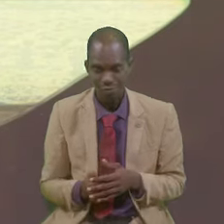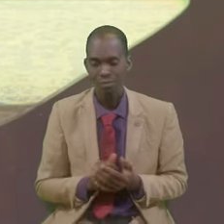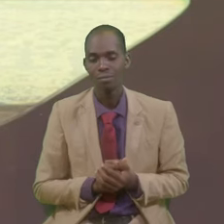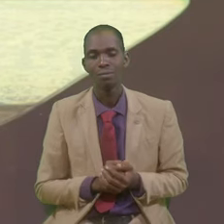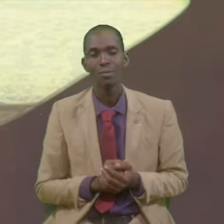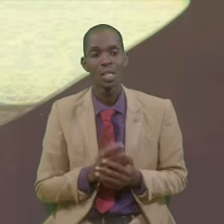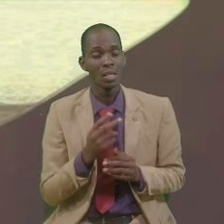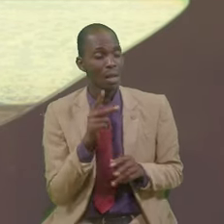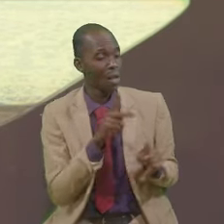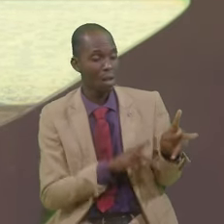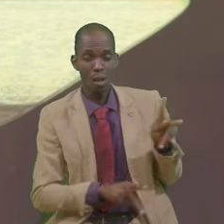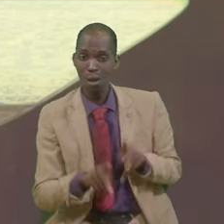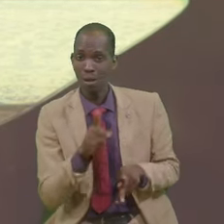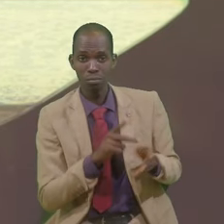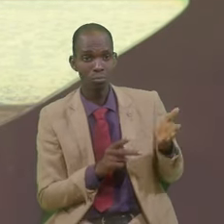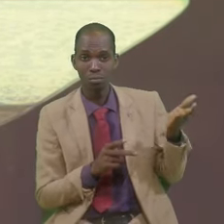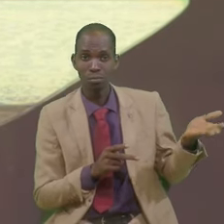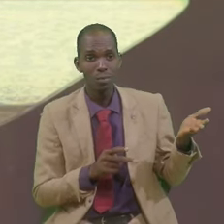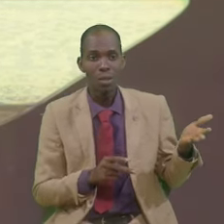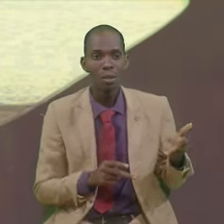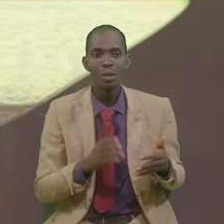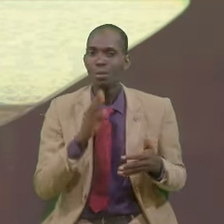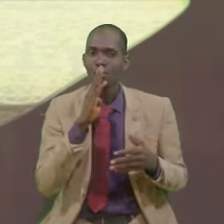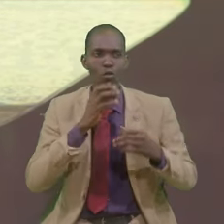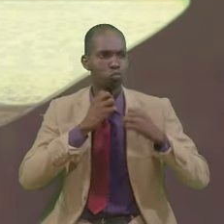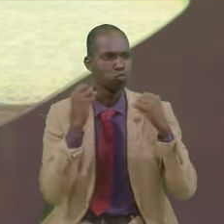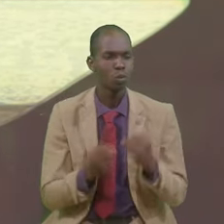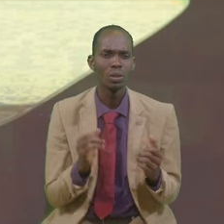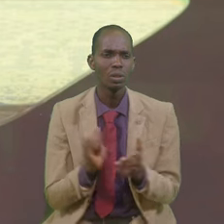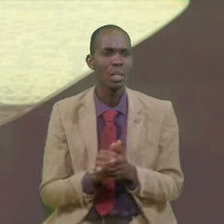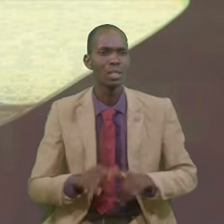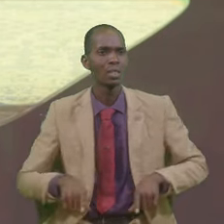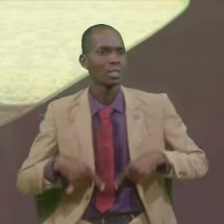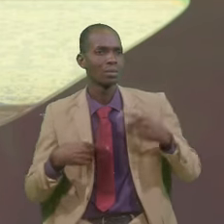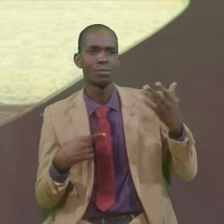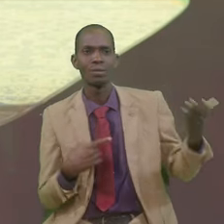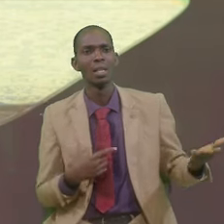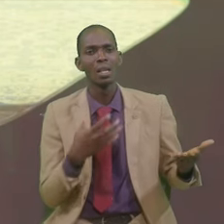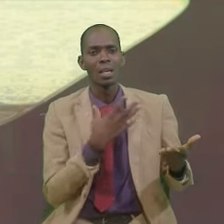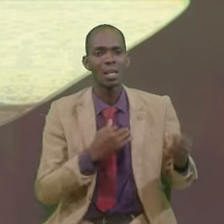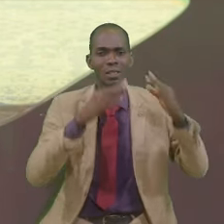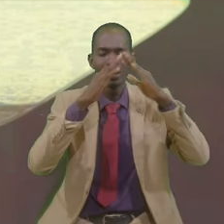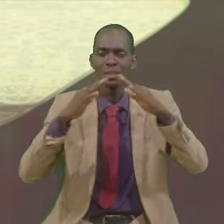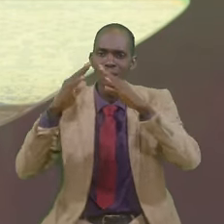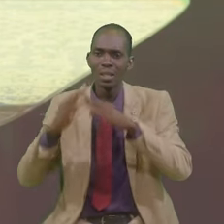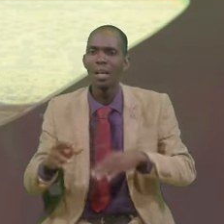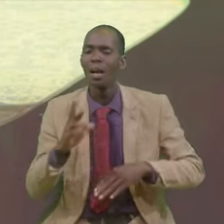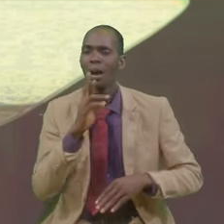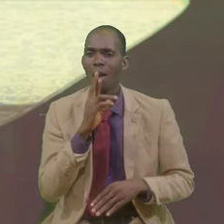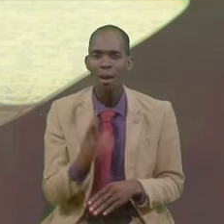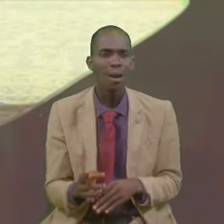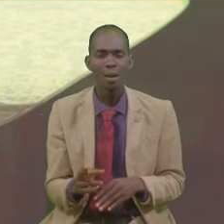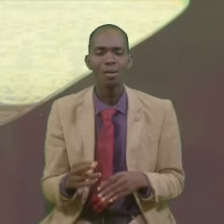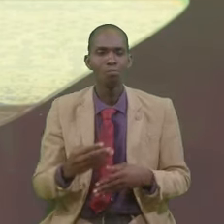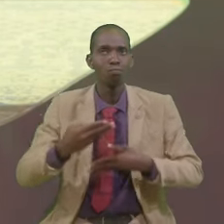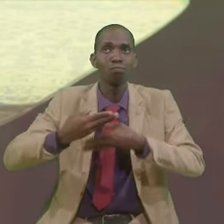the people be strong that dwell in the land, and the cities are walled and